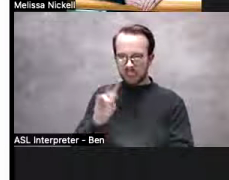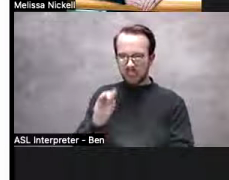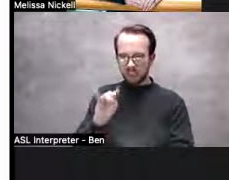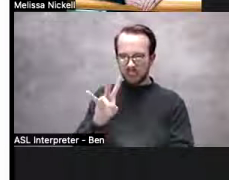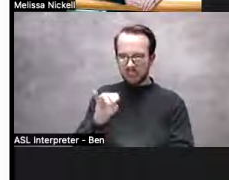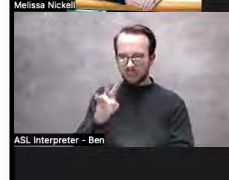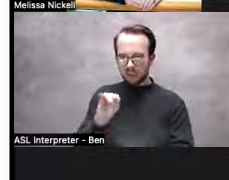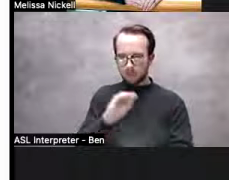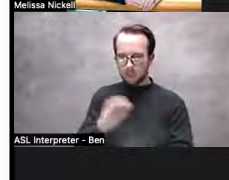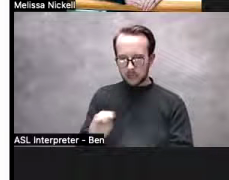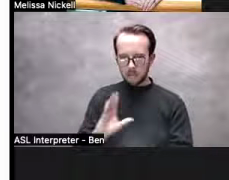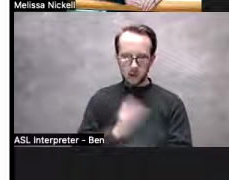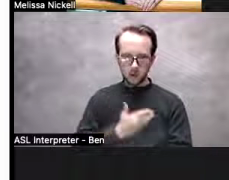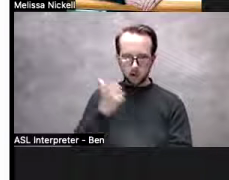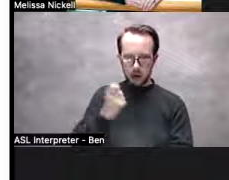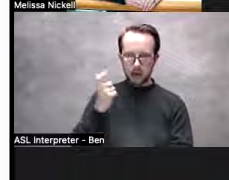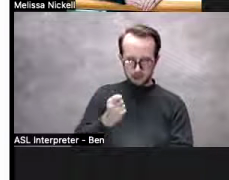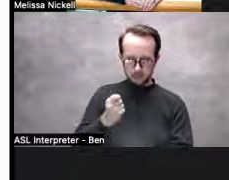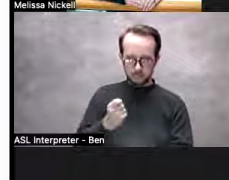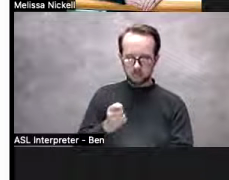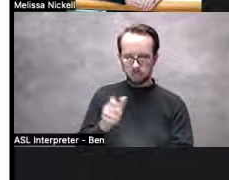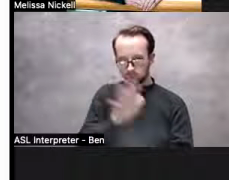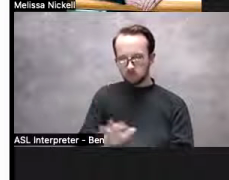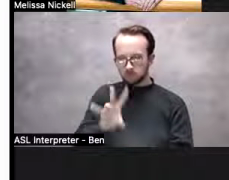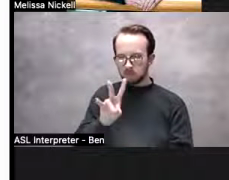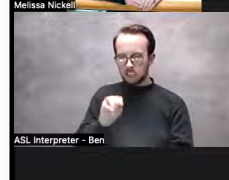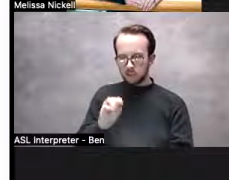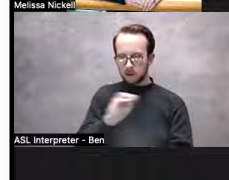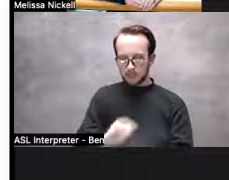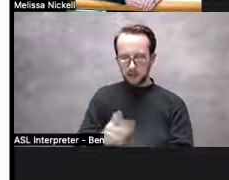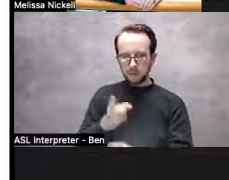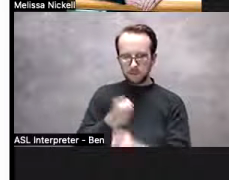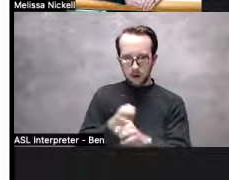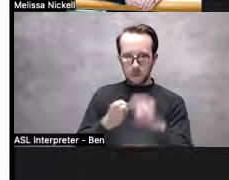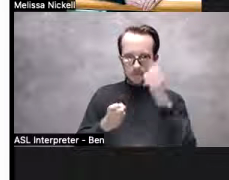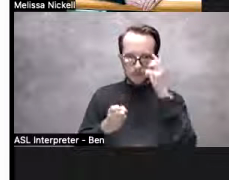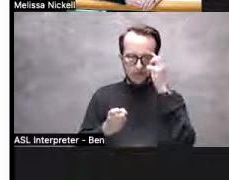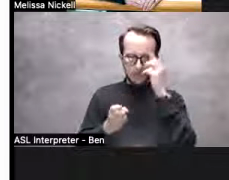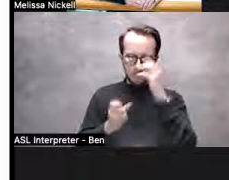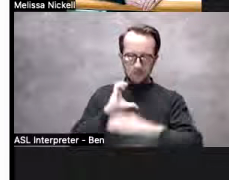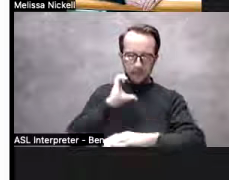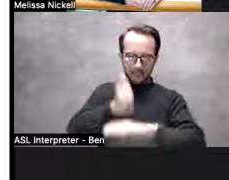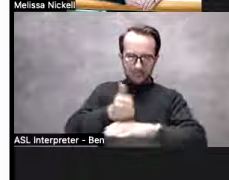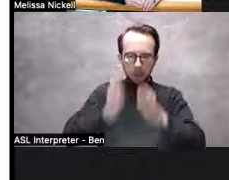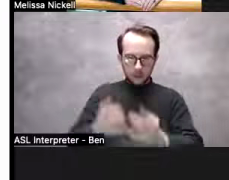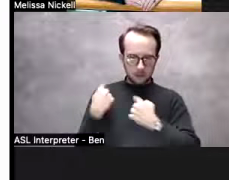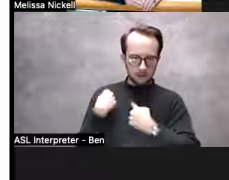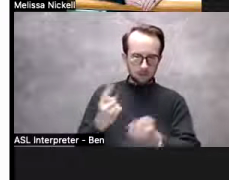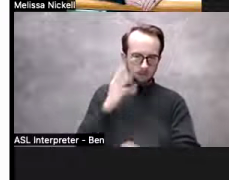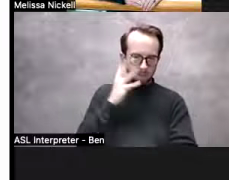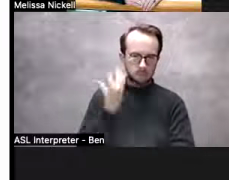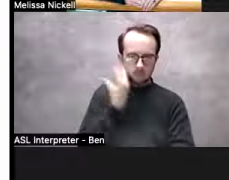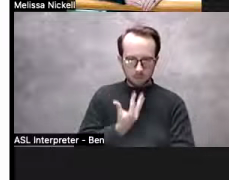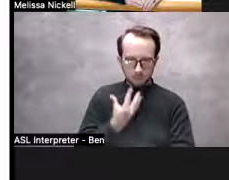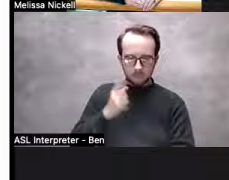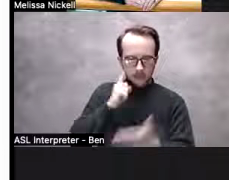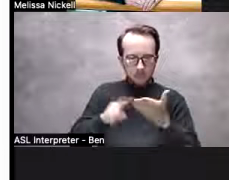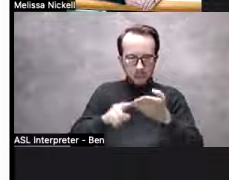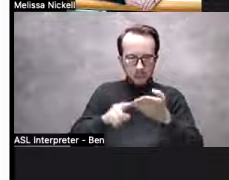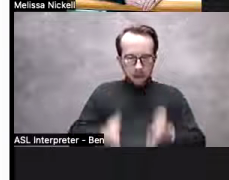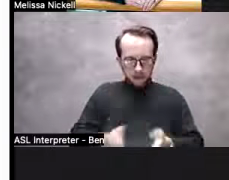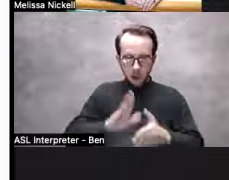varied from time to time, but about 70% of the grants were from established investigators, and they were all reviewed together